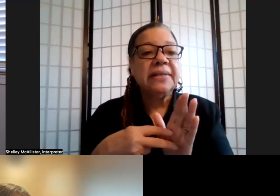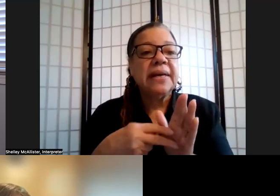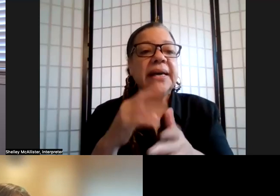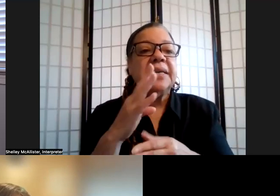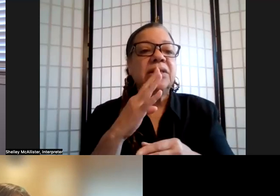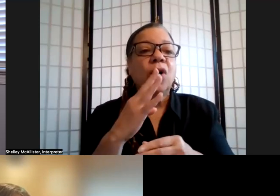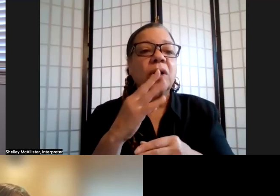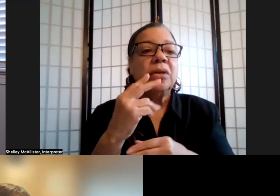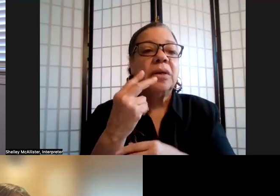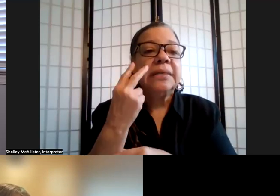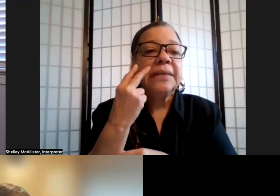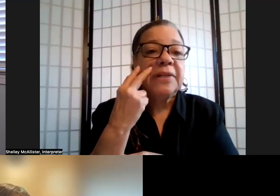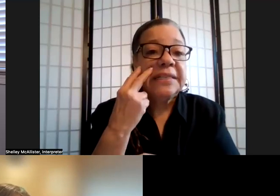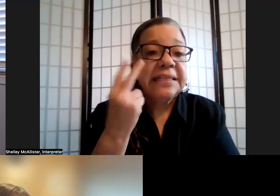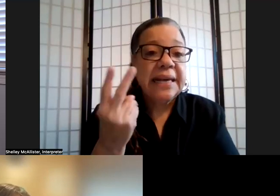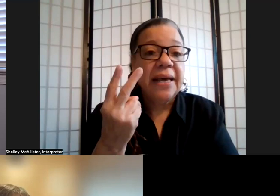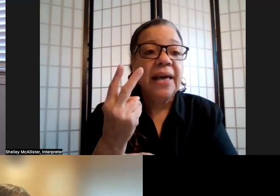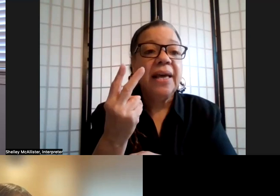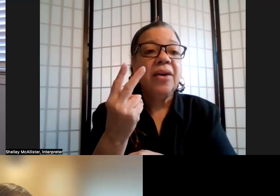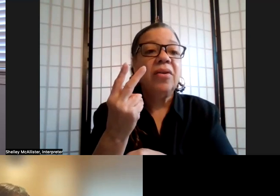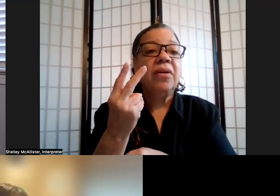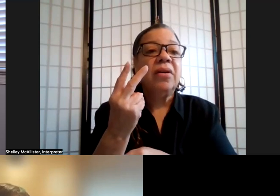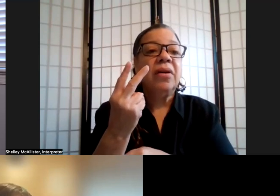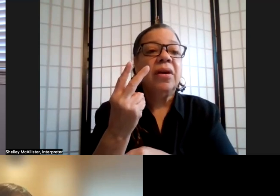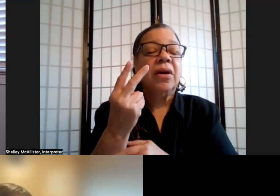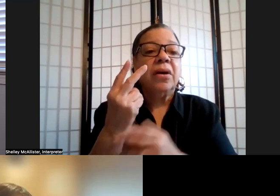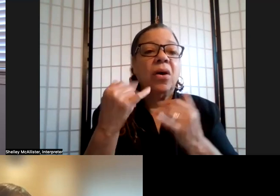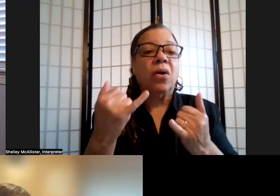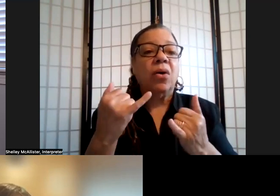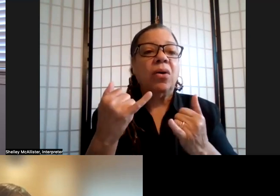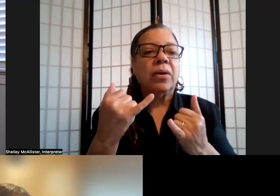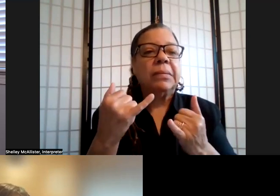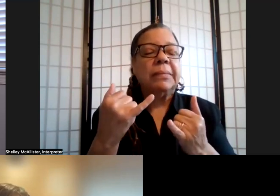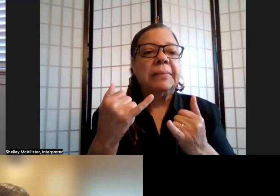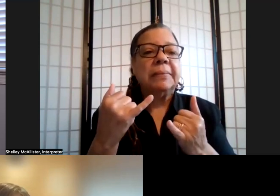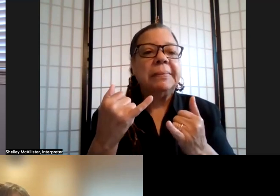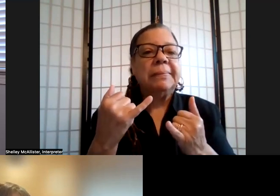someone seeing physical implications?